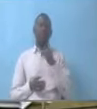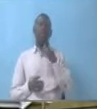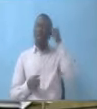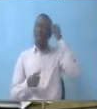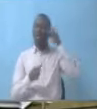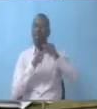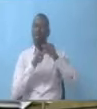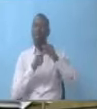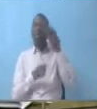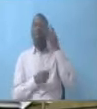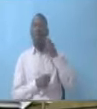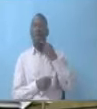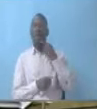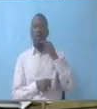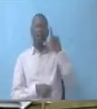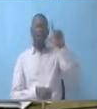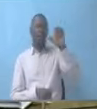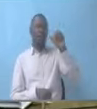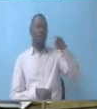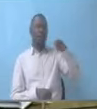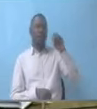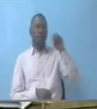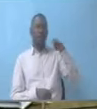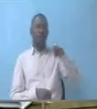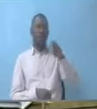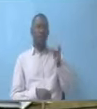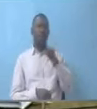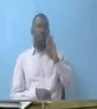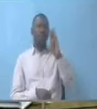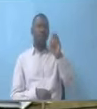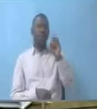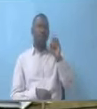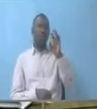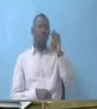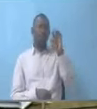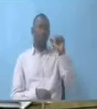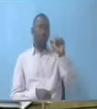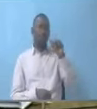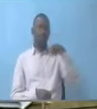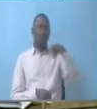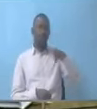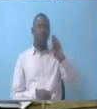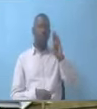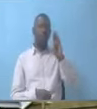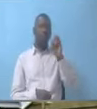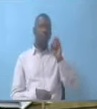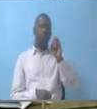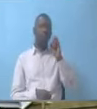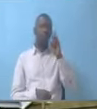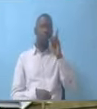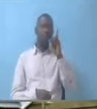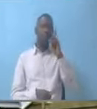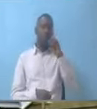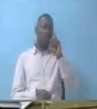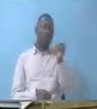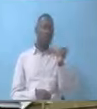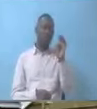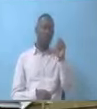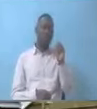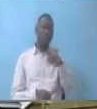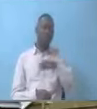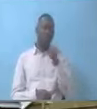Lamin Boran Bouch, and Kelefa Samba were put in the schedule of a particular decree. But the